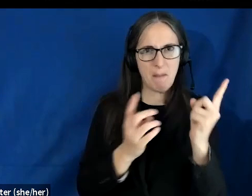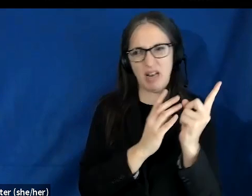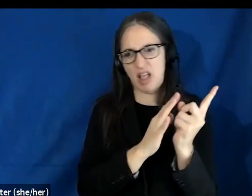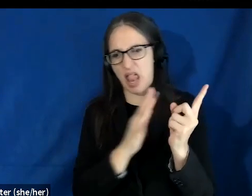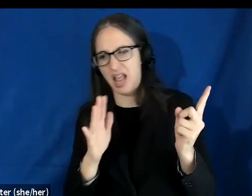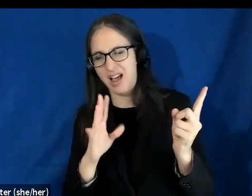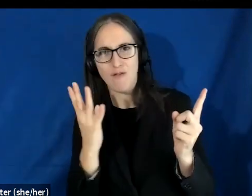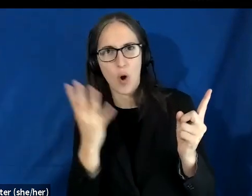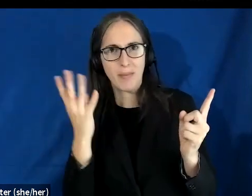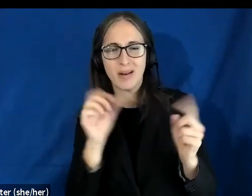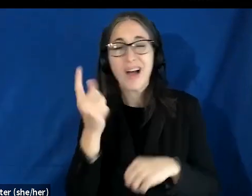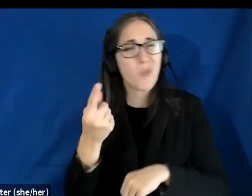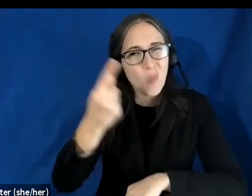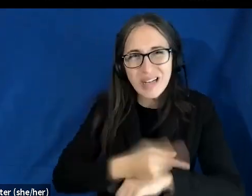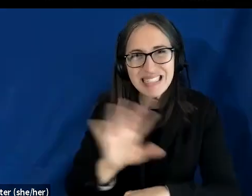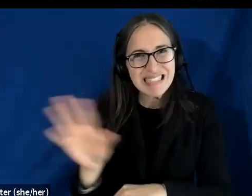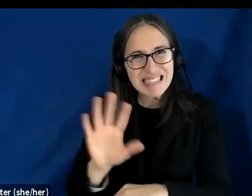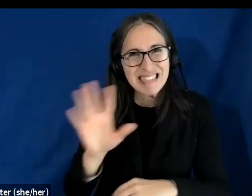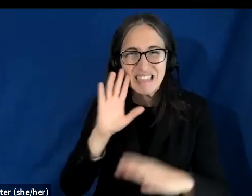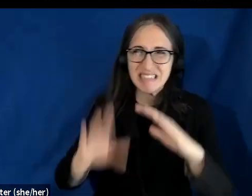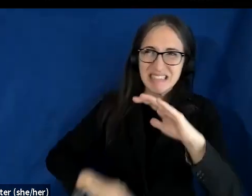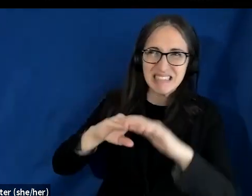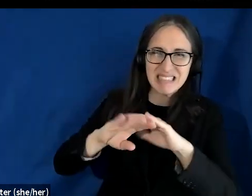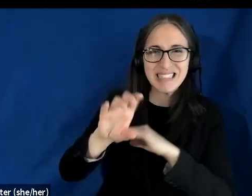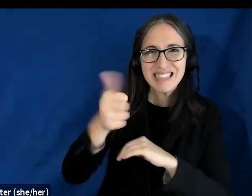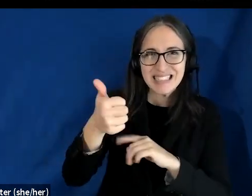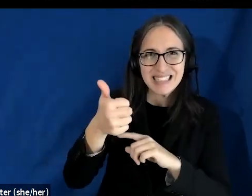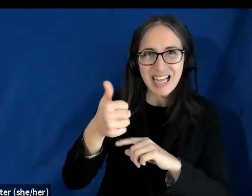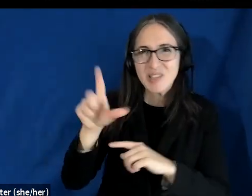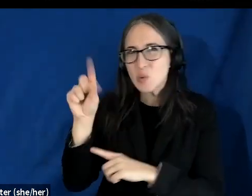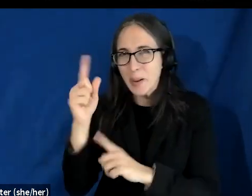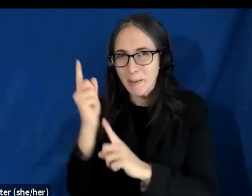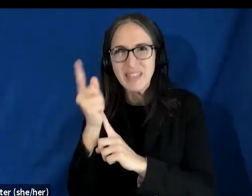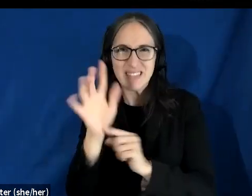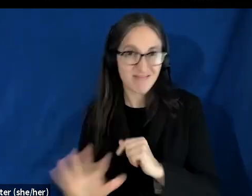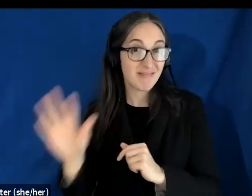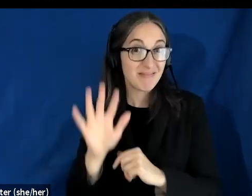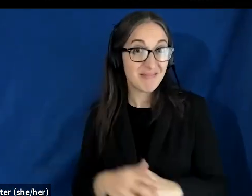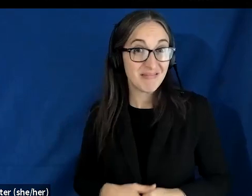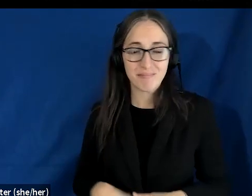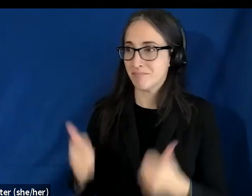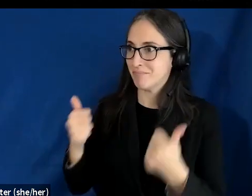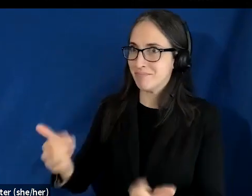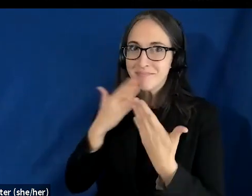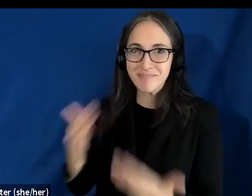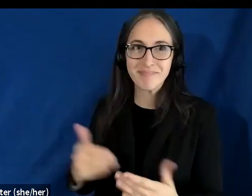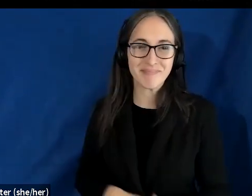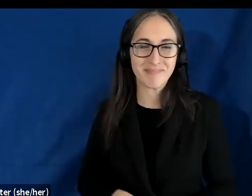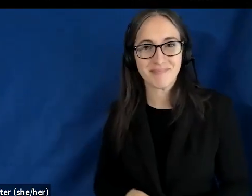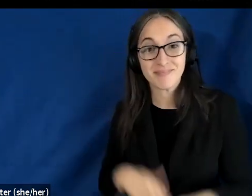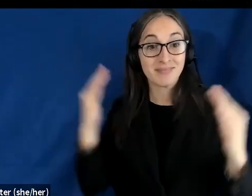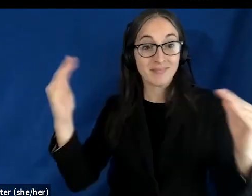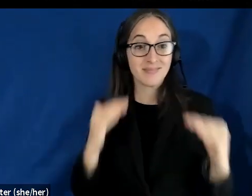day. It takes people about, at the most, 10 to 20 minutes and they'll get it. Fantastic, thank you. And next